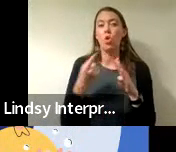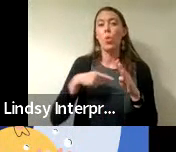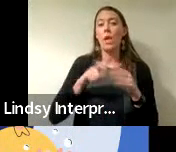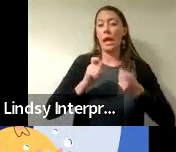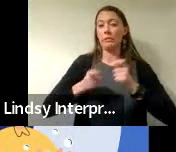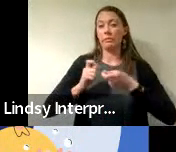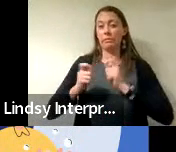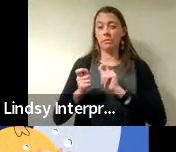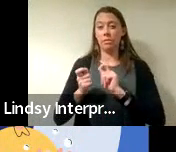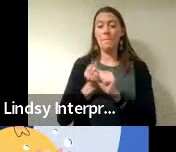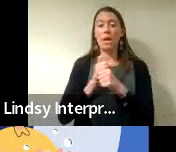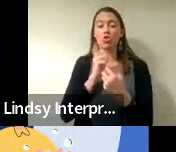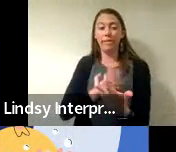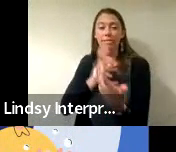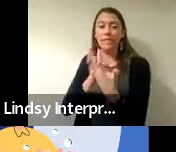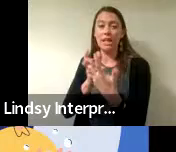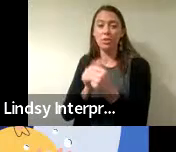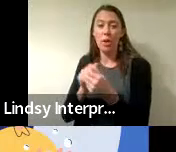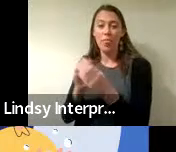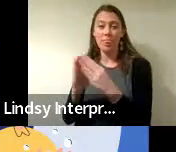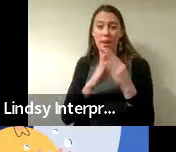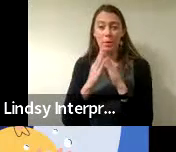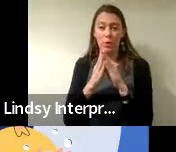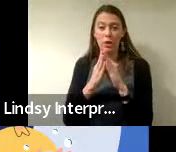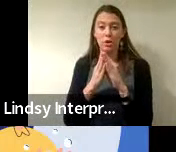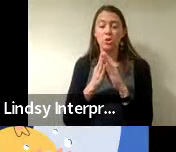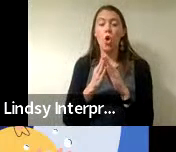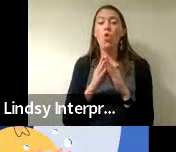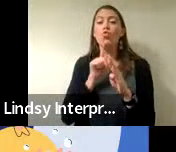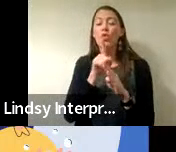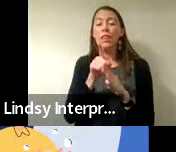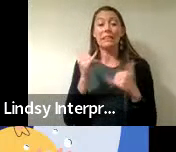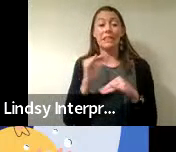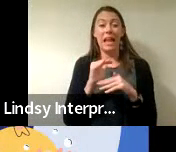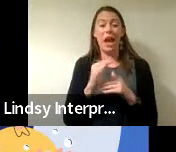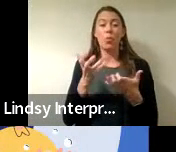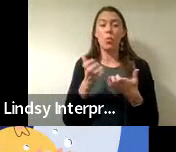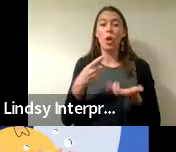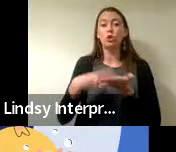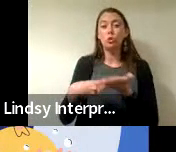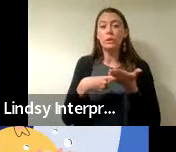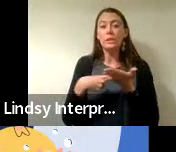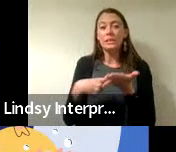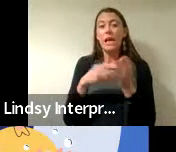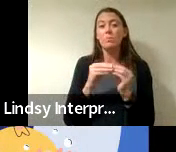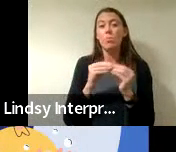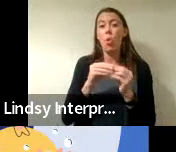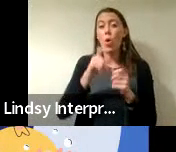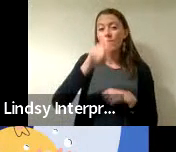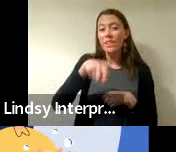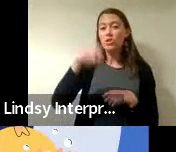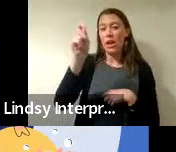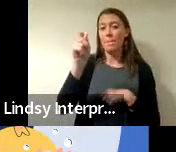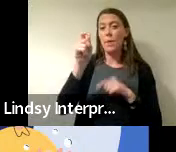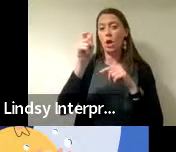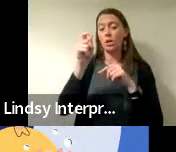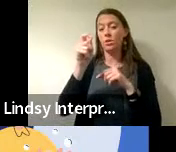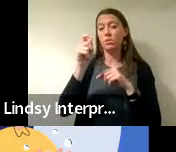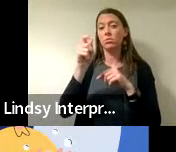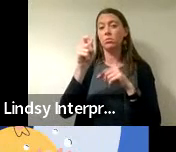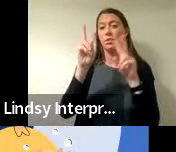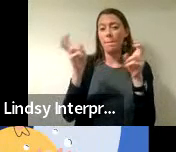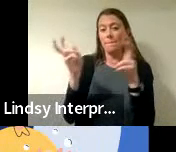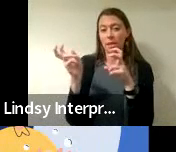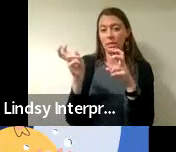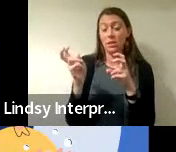are the ones we're going to take into our breakout groups to look at and prioritize, and also come up, if you have other ideas of